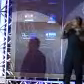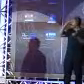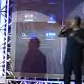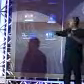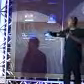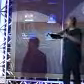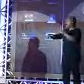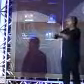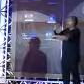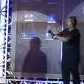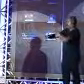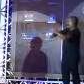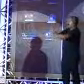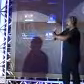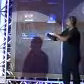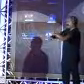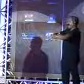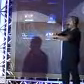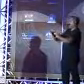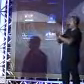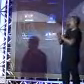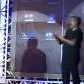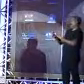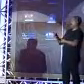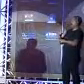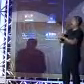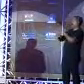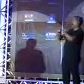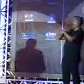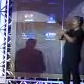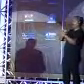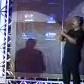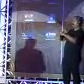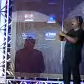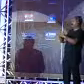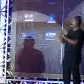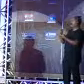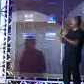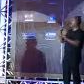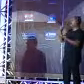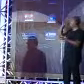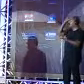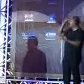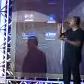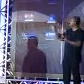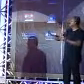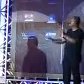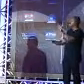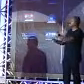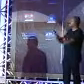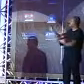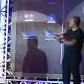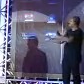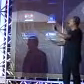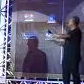said human beings should always be treated as ends and never of me.